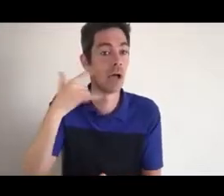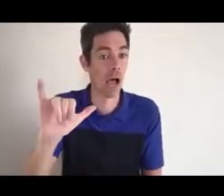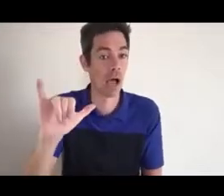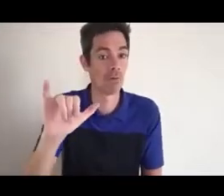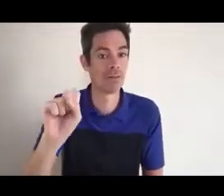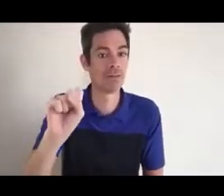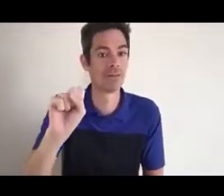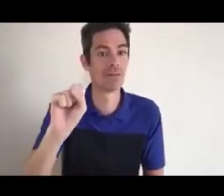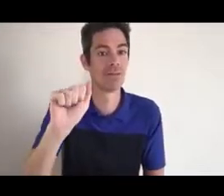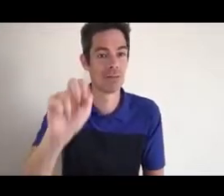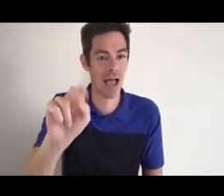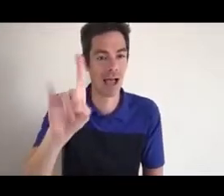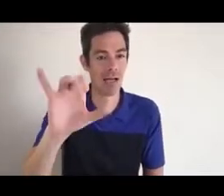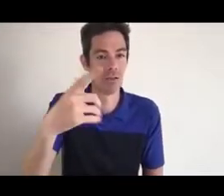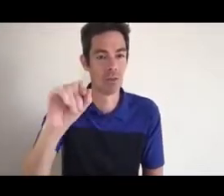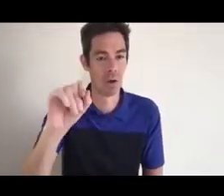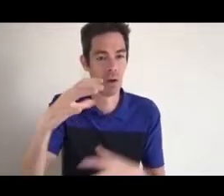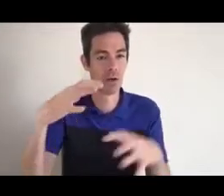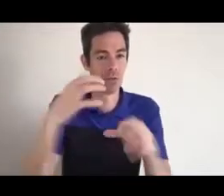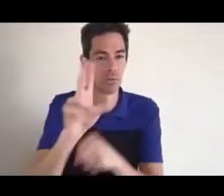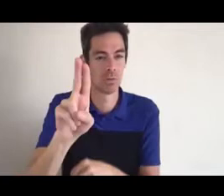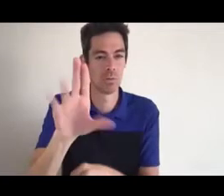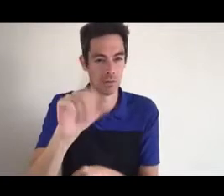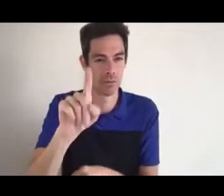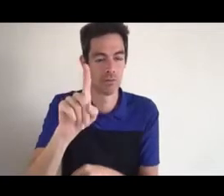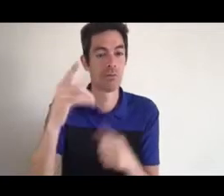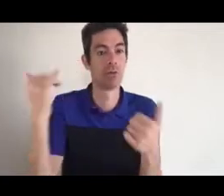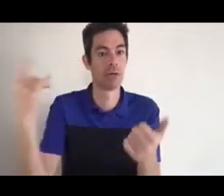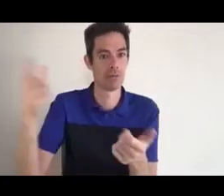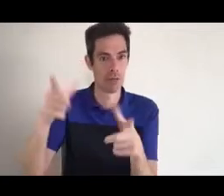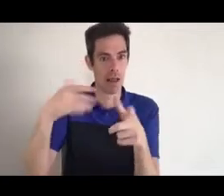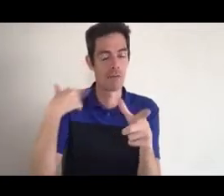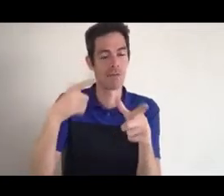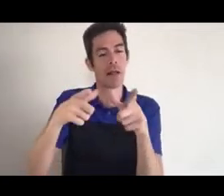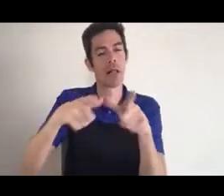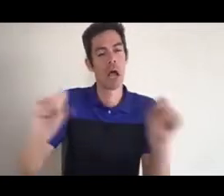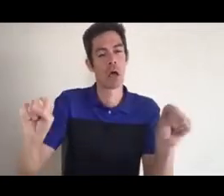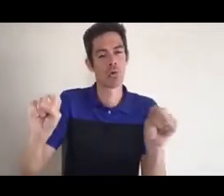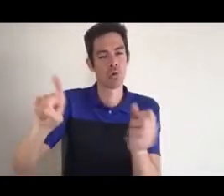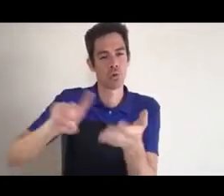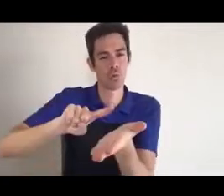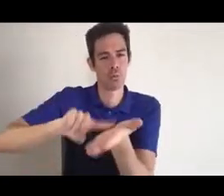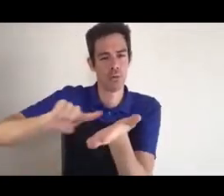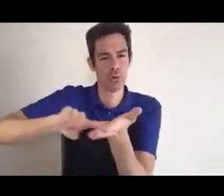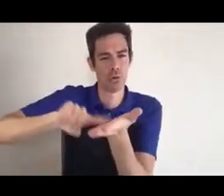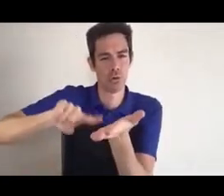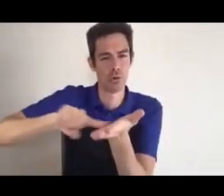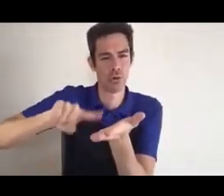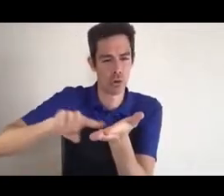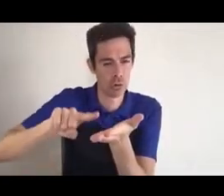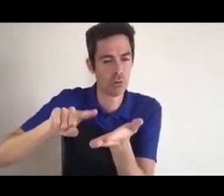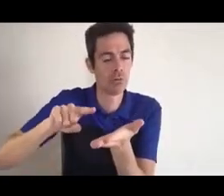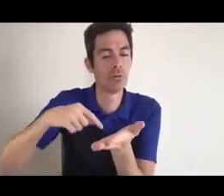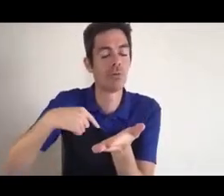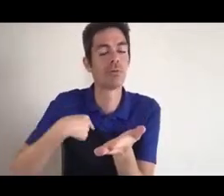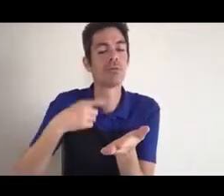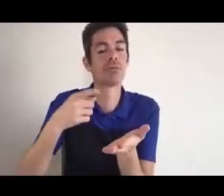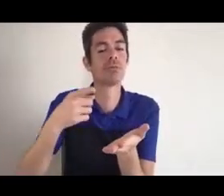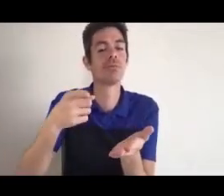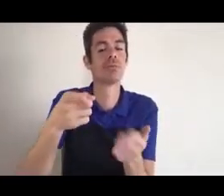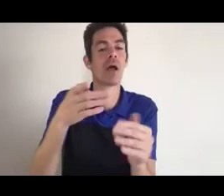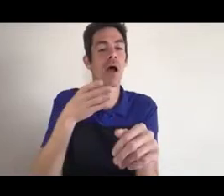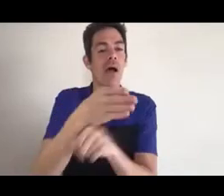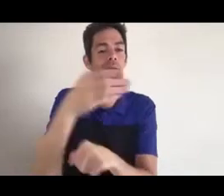USCD, University of California, San Diego, that's the acronym USCD, they have a linguistics